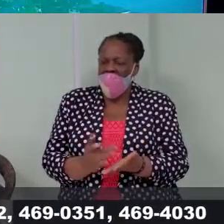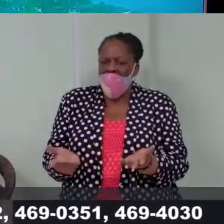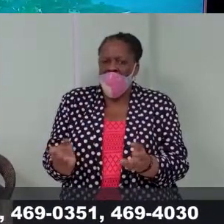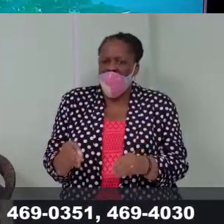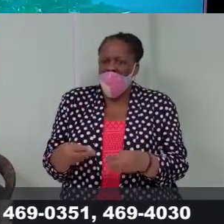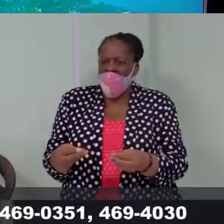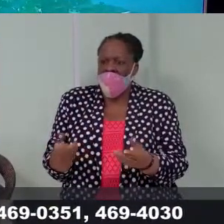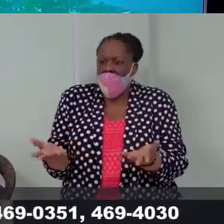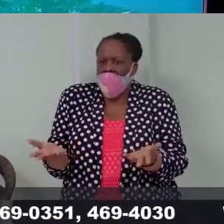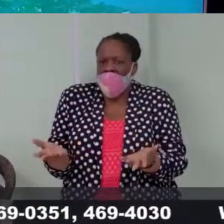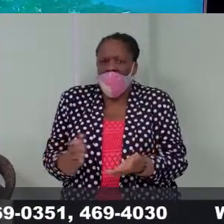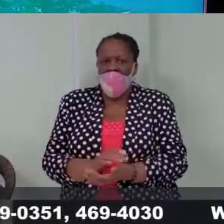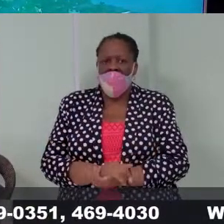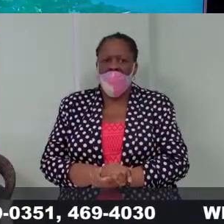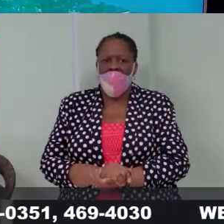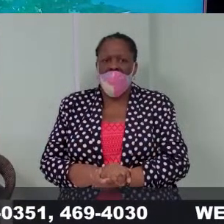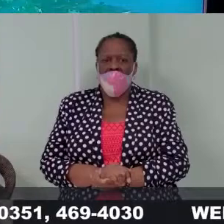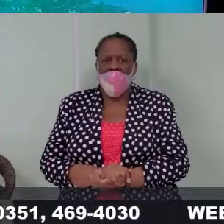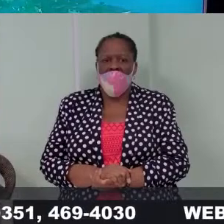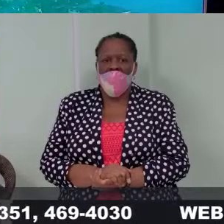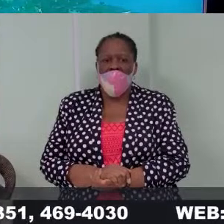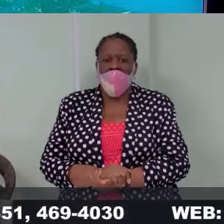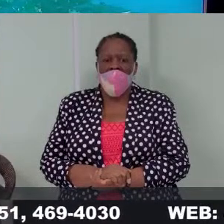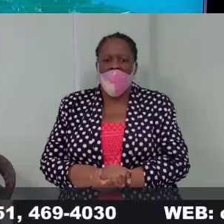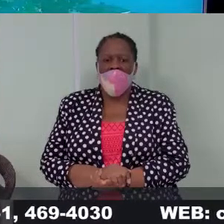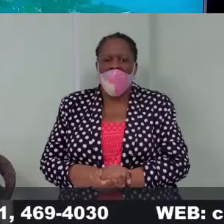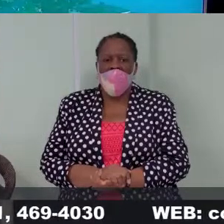are they given?